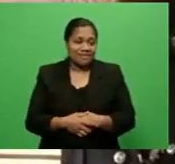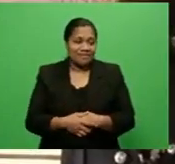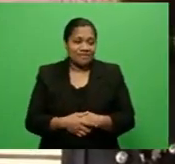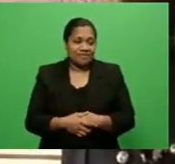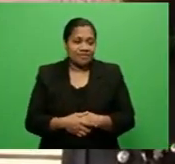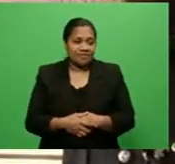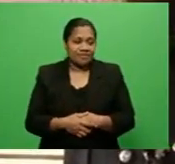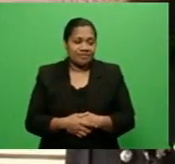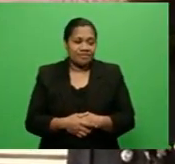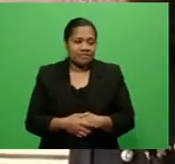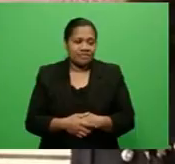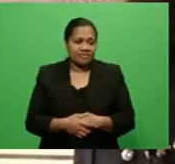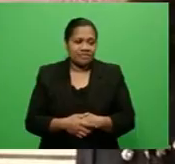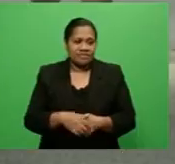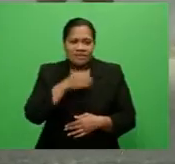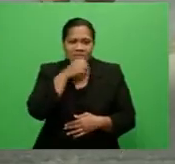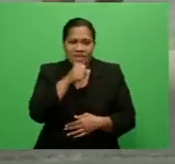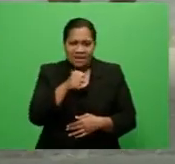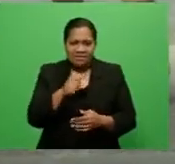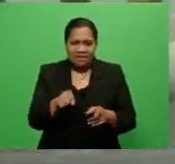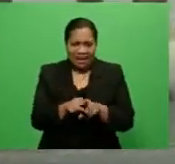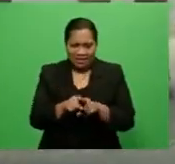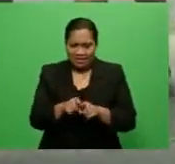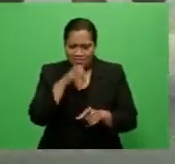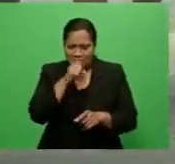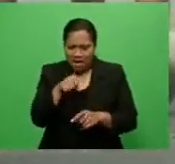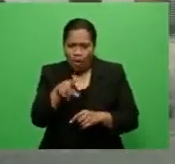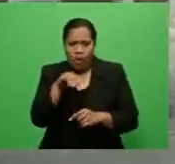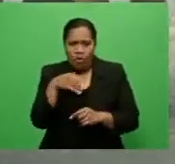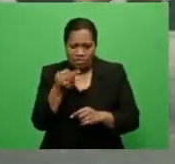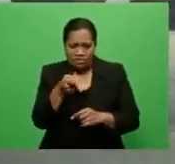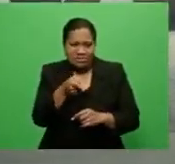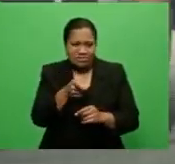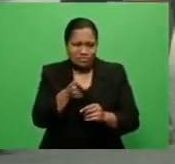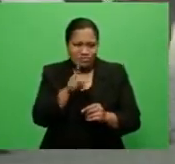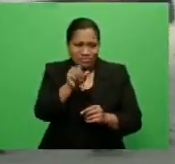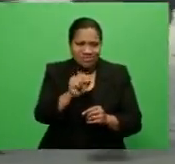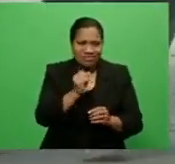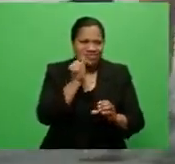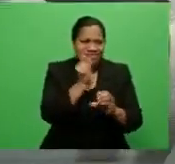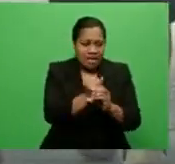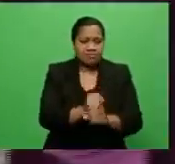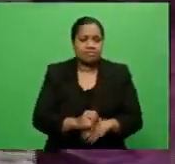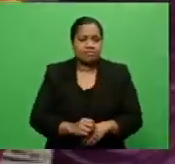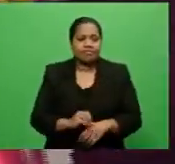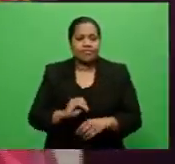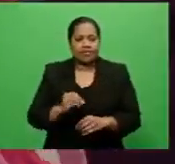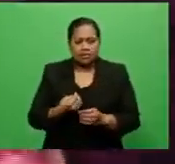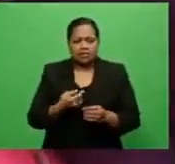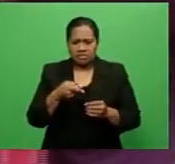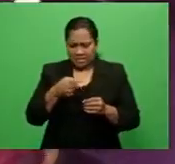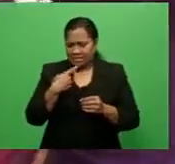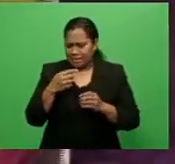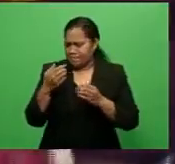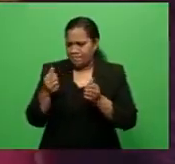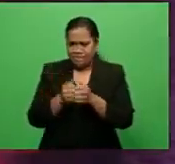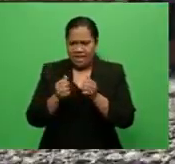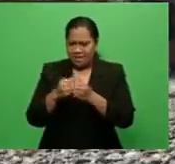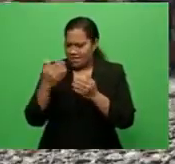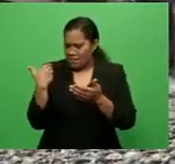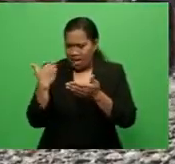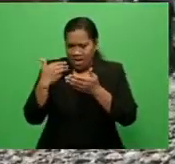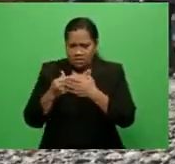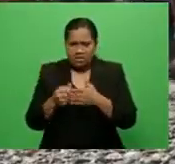pointed to this crime. Vico adds many pastors have also committed the offense. He adds many people do not